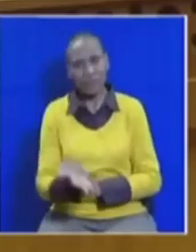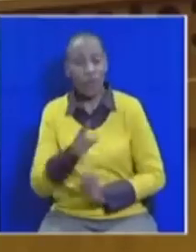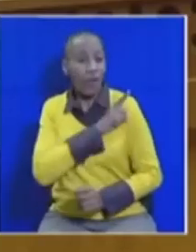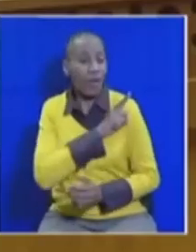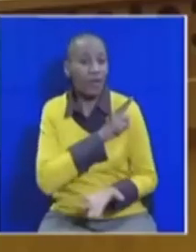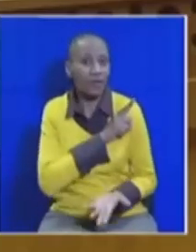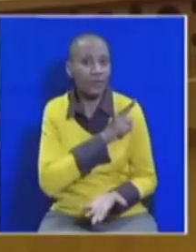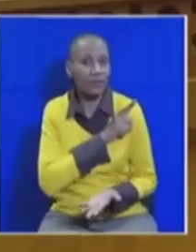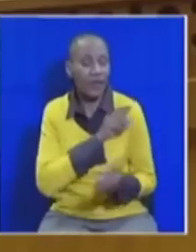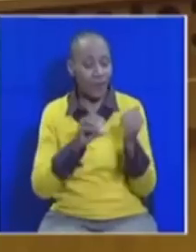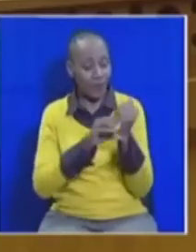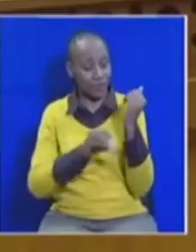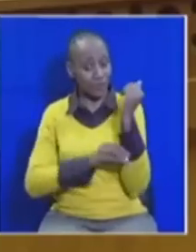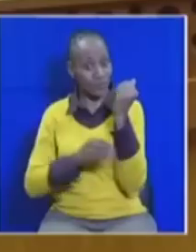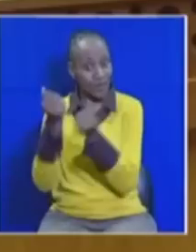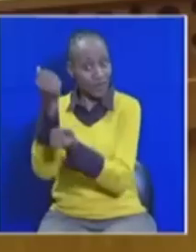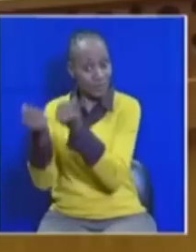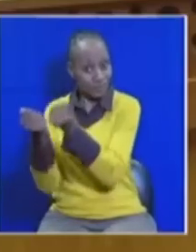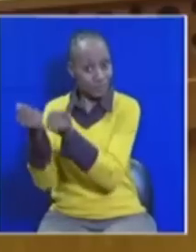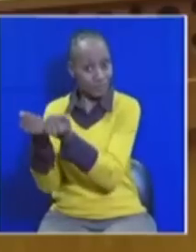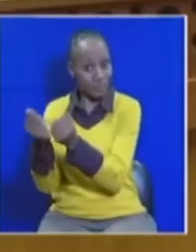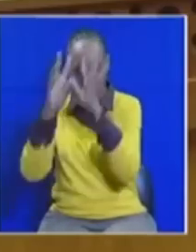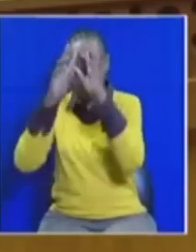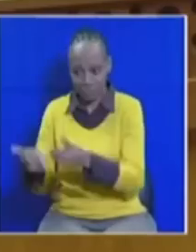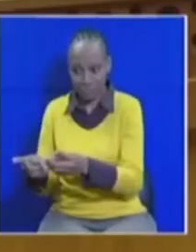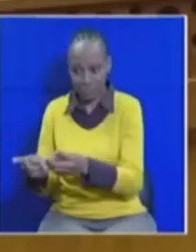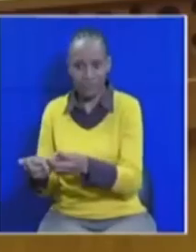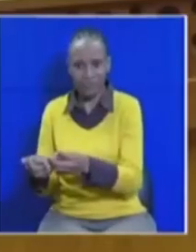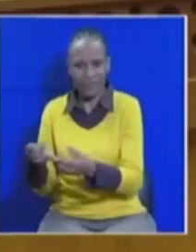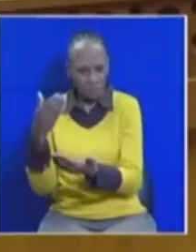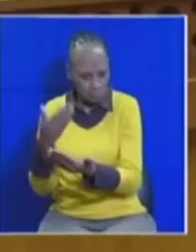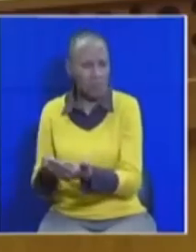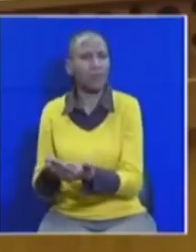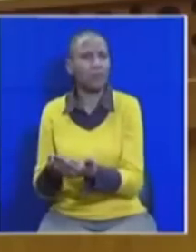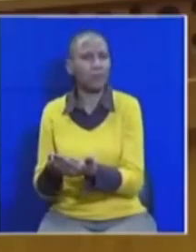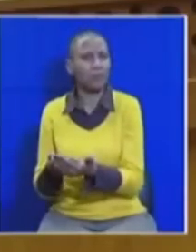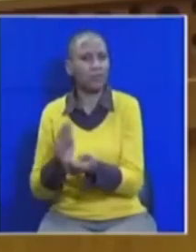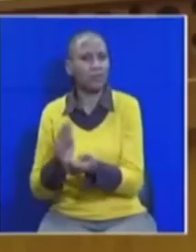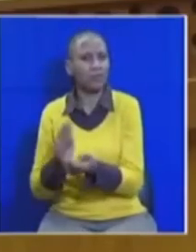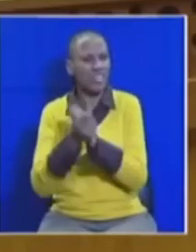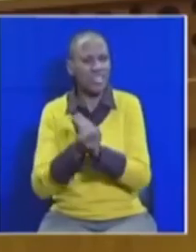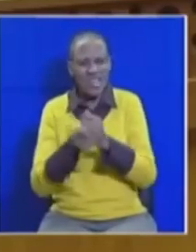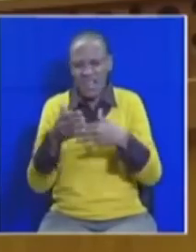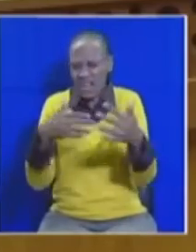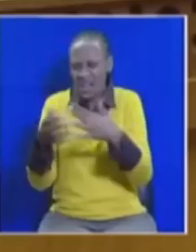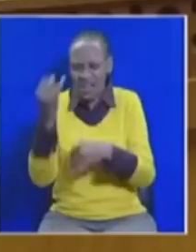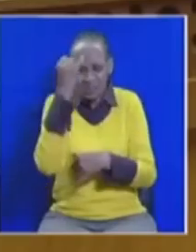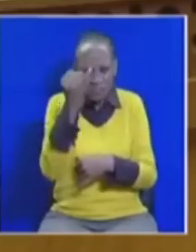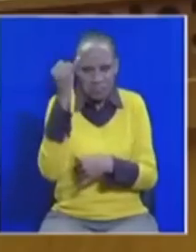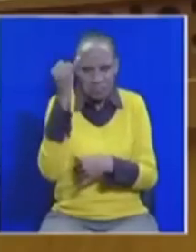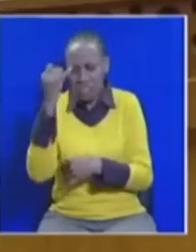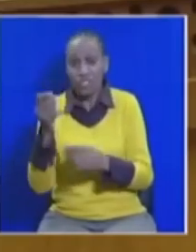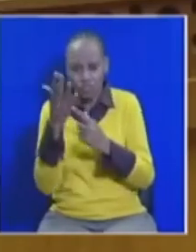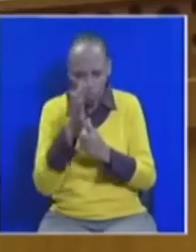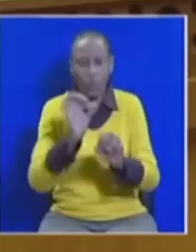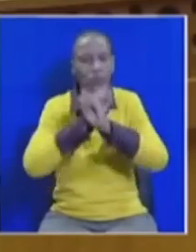Because the Constitutional Court judgment removes any doubt that the president has forsaken his